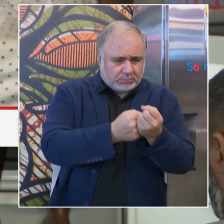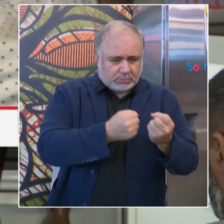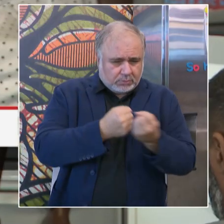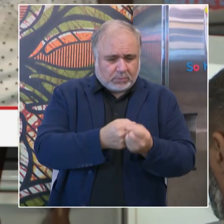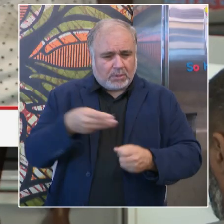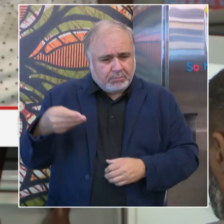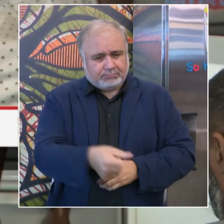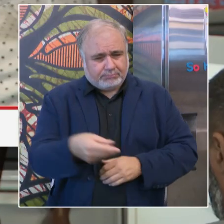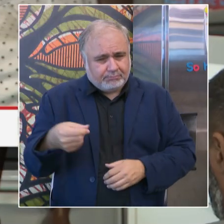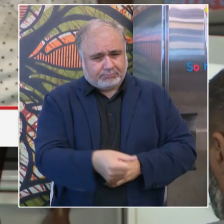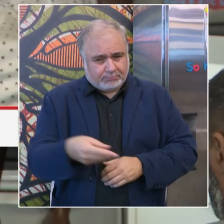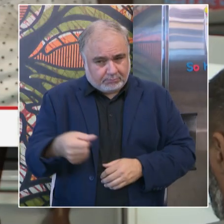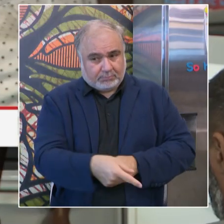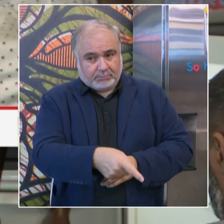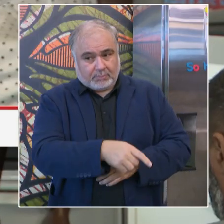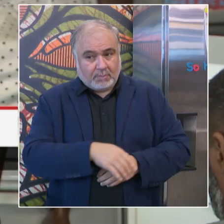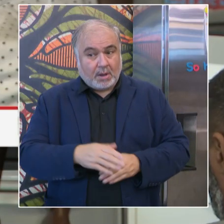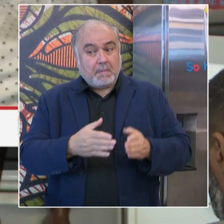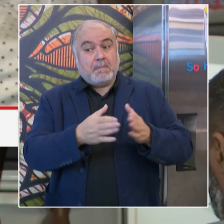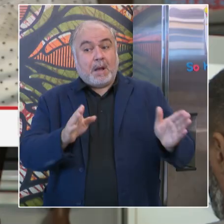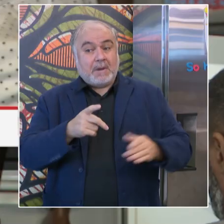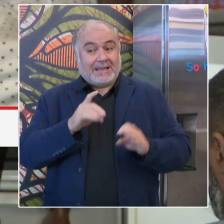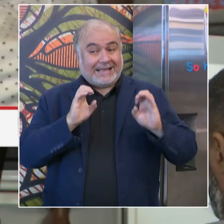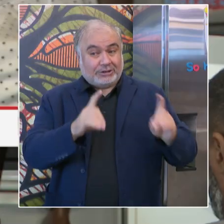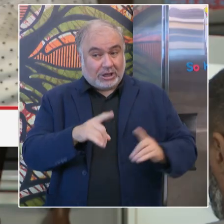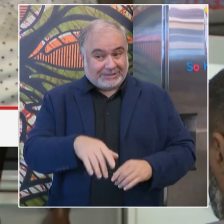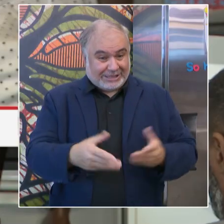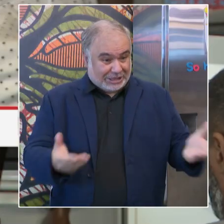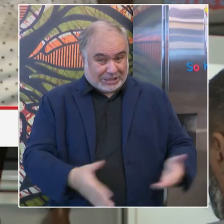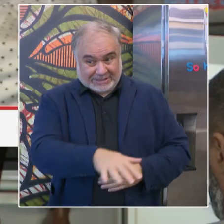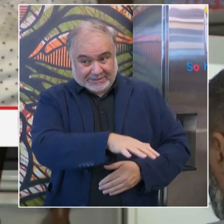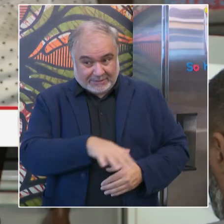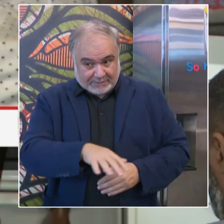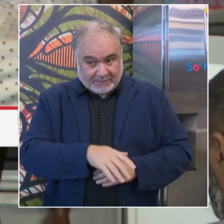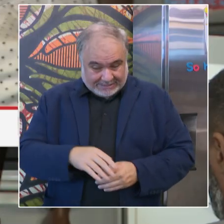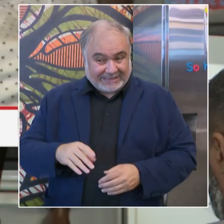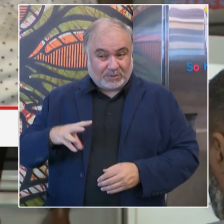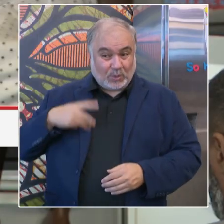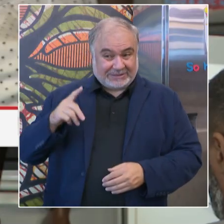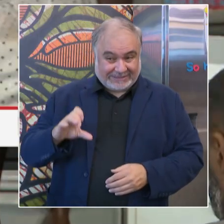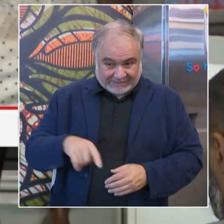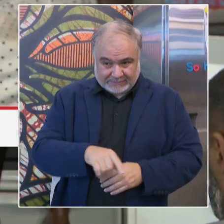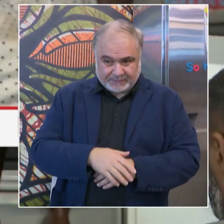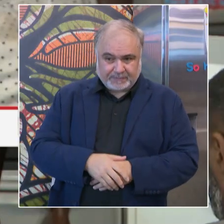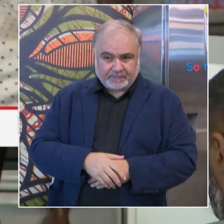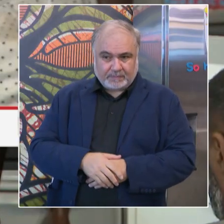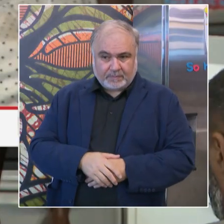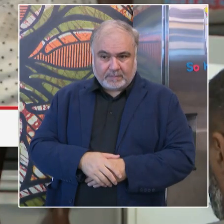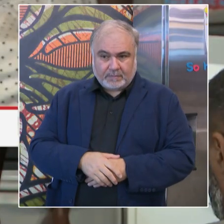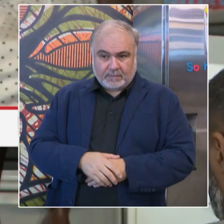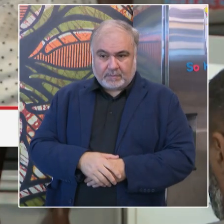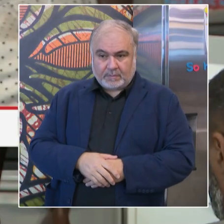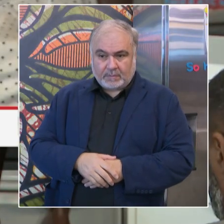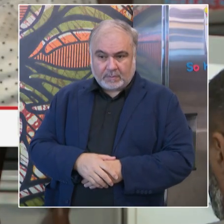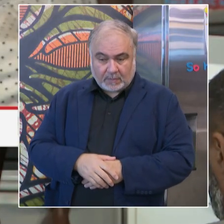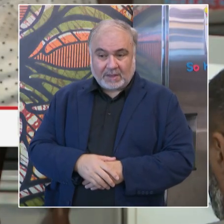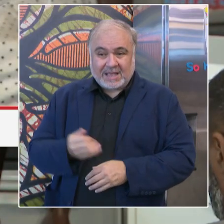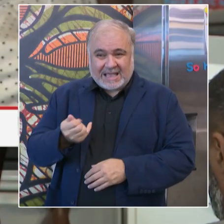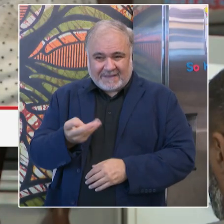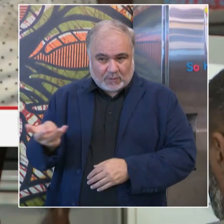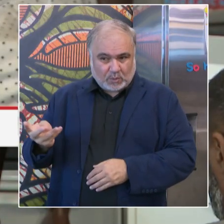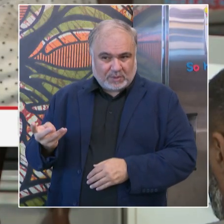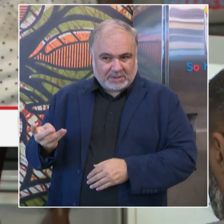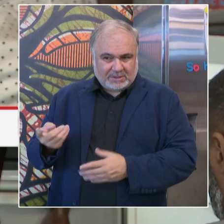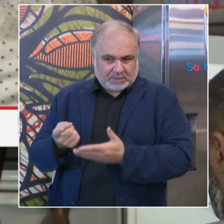in public education in Washington, D.C. A few weeks back, the team and I made a presentation